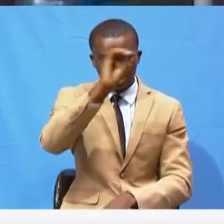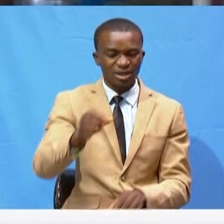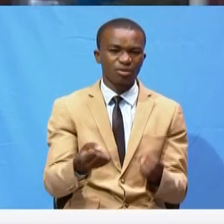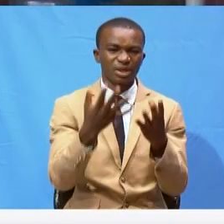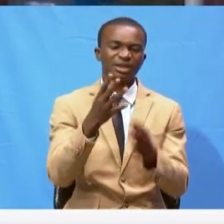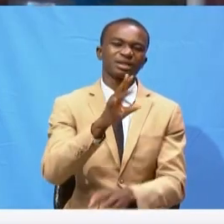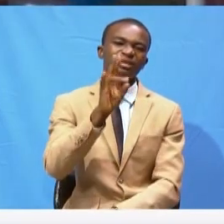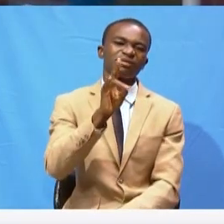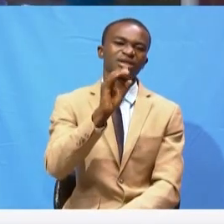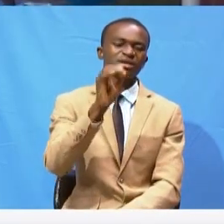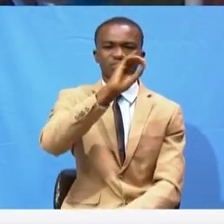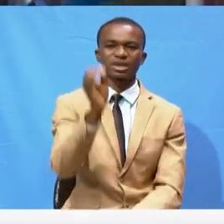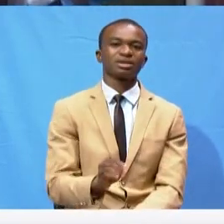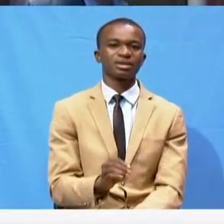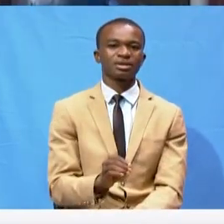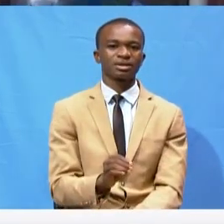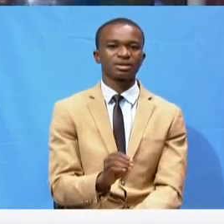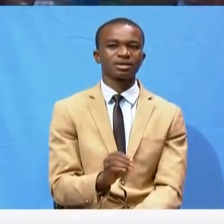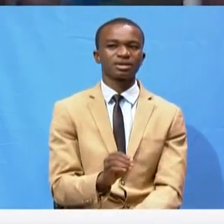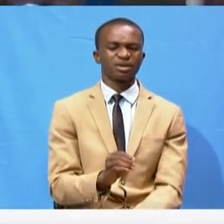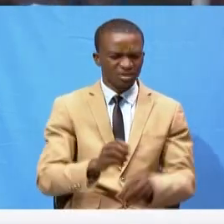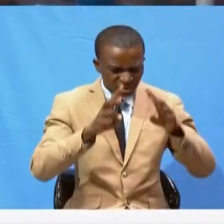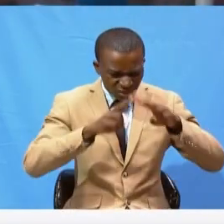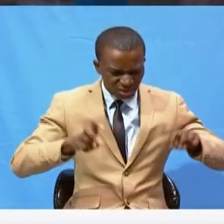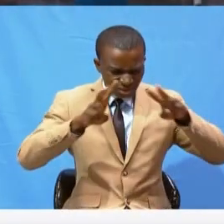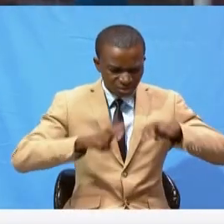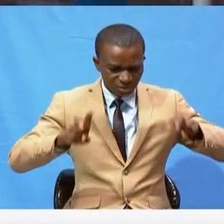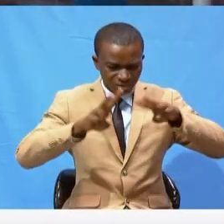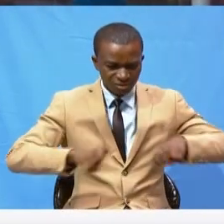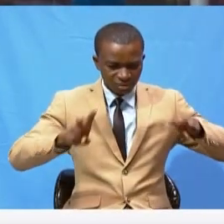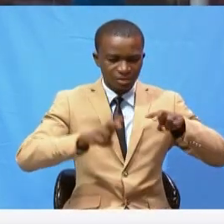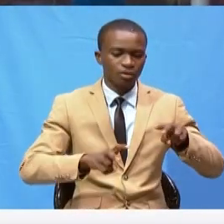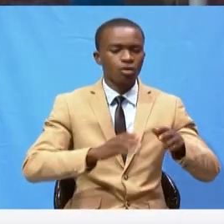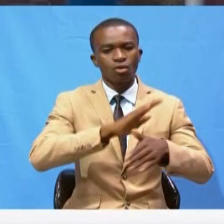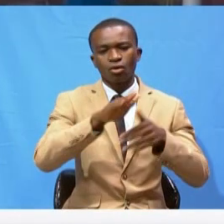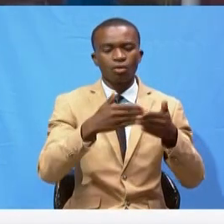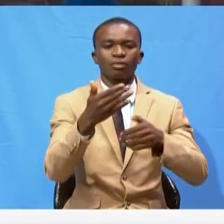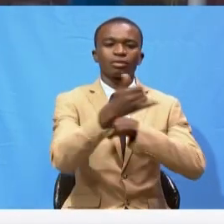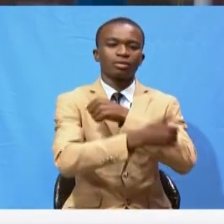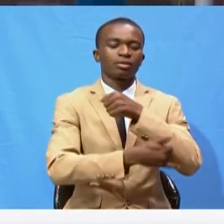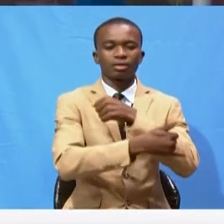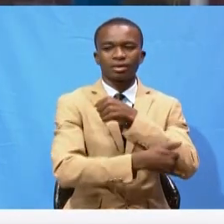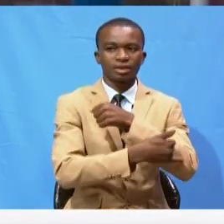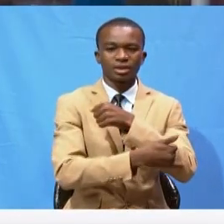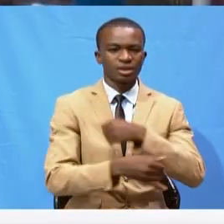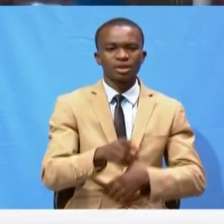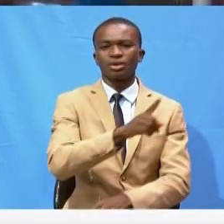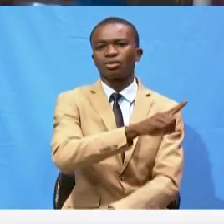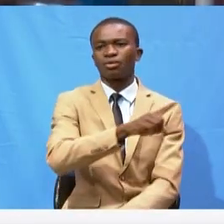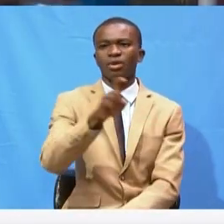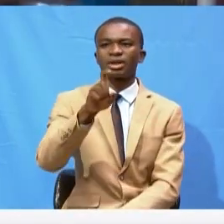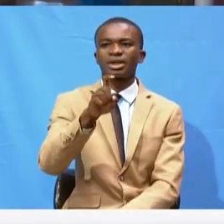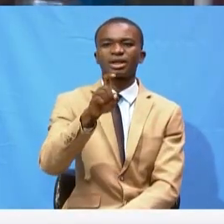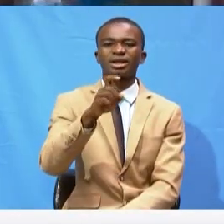For screening, the screening has been rolled out countrywide, and so far